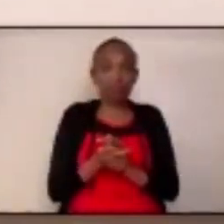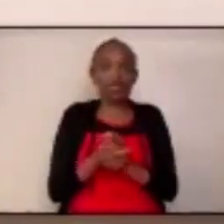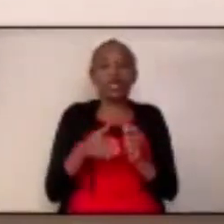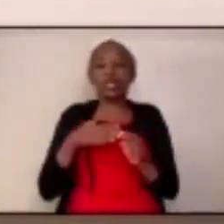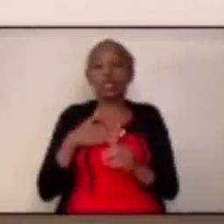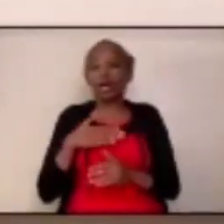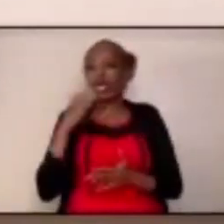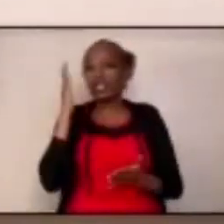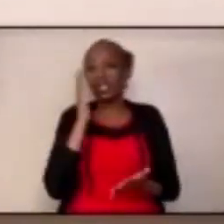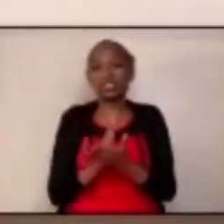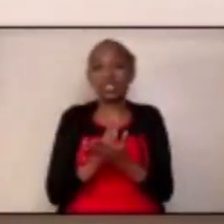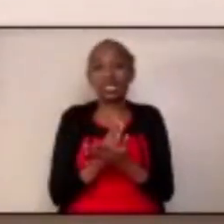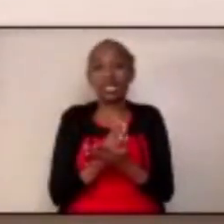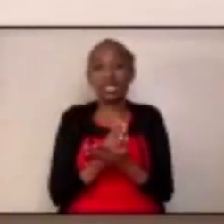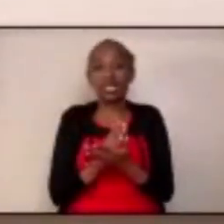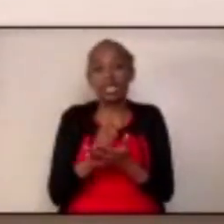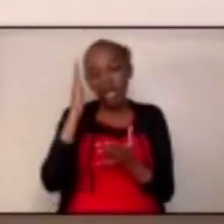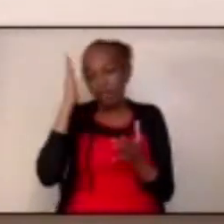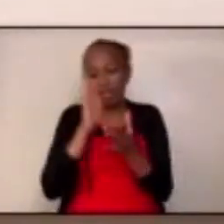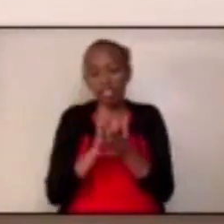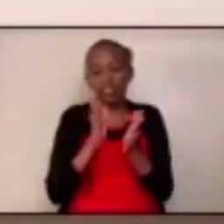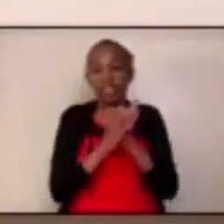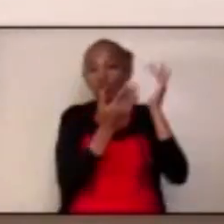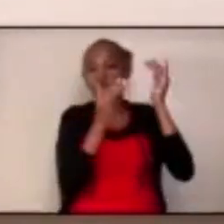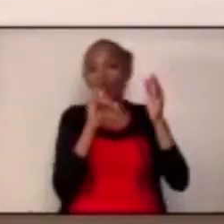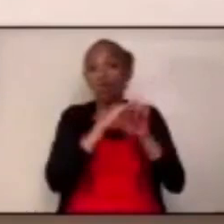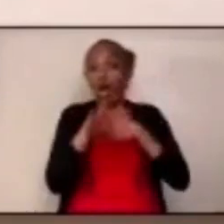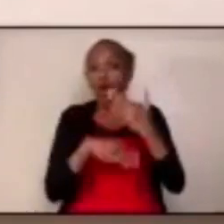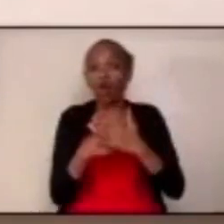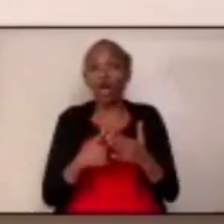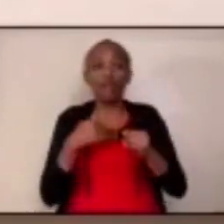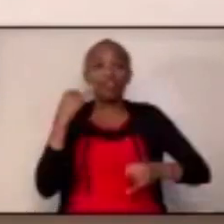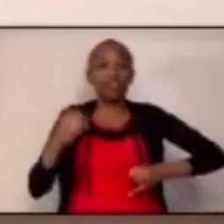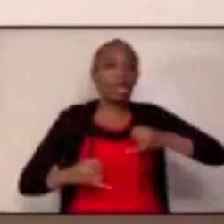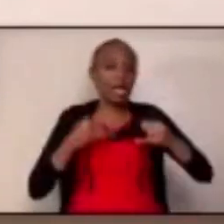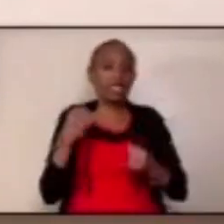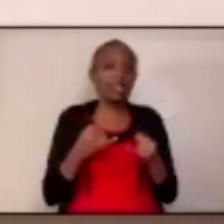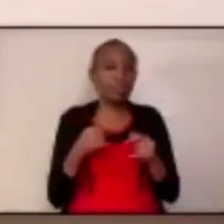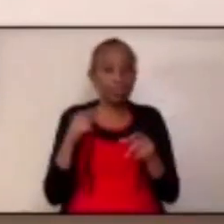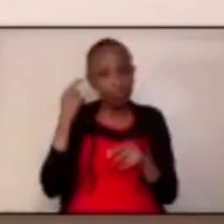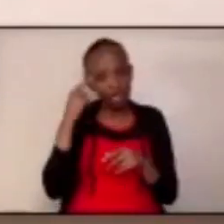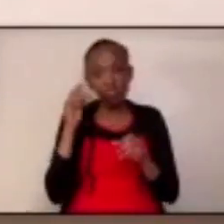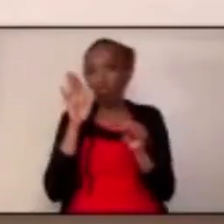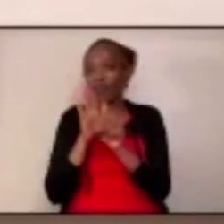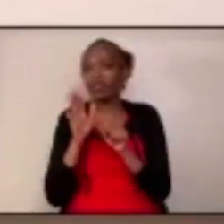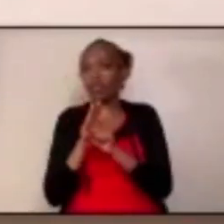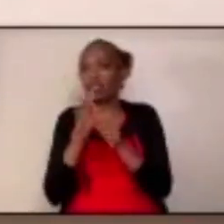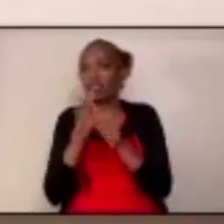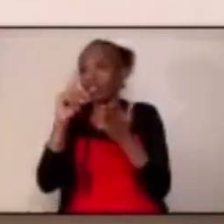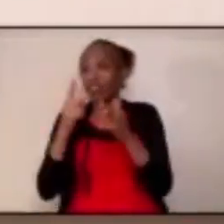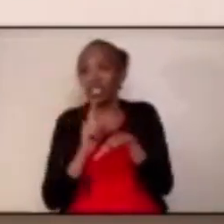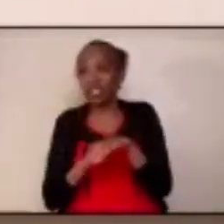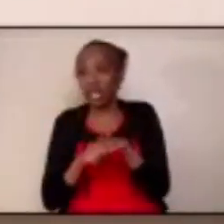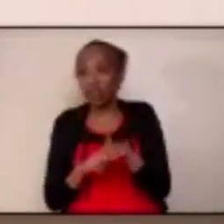my sincere and utter belief and hope we're all going to have fun. I think for many of us, it's the first time we've